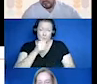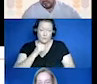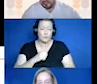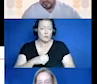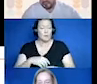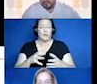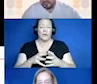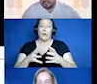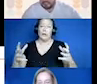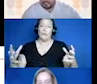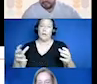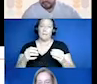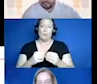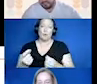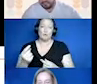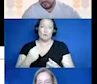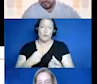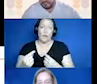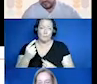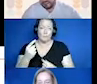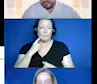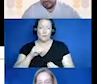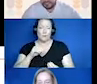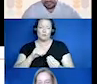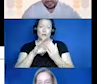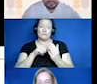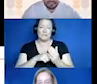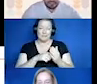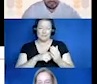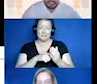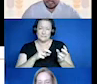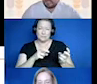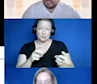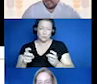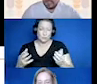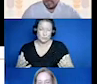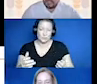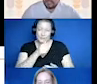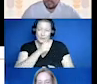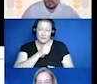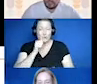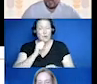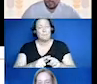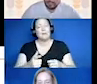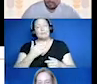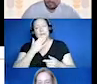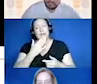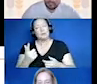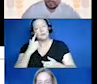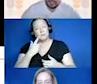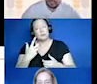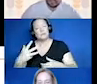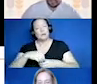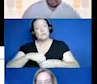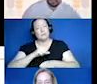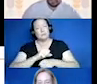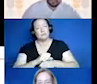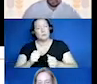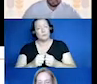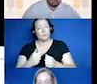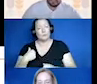lot more to come regarding addressing maternal and infant mortality in Arizona, but thank you for engaging in this work with us. Next